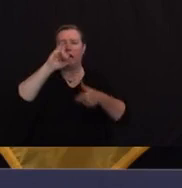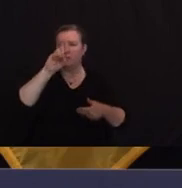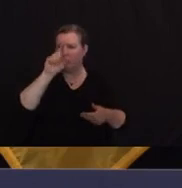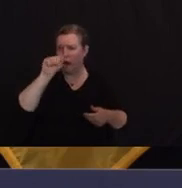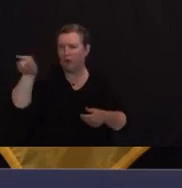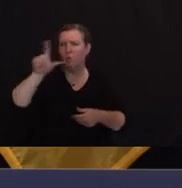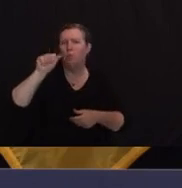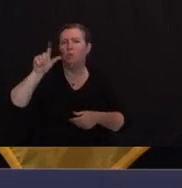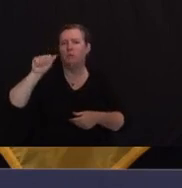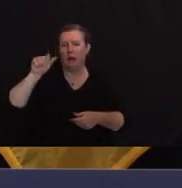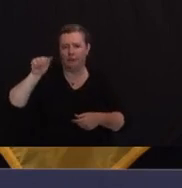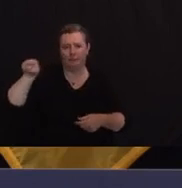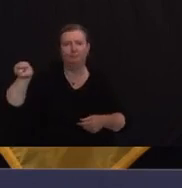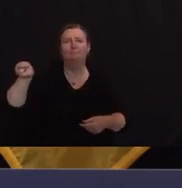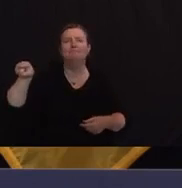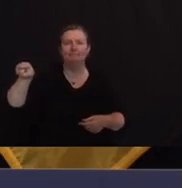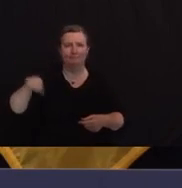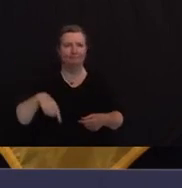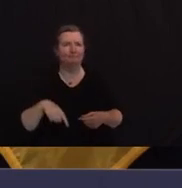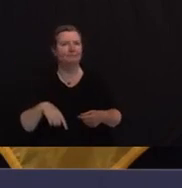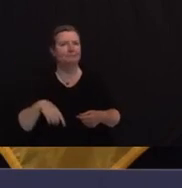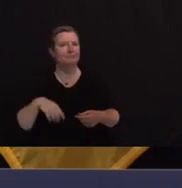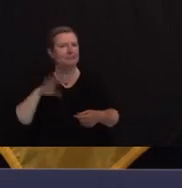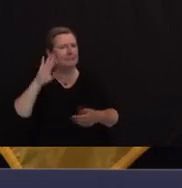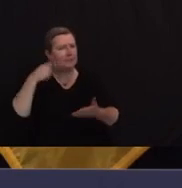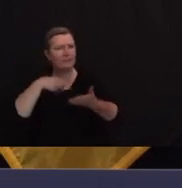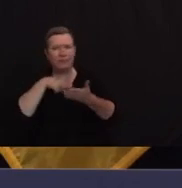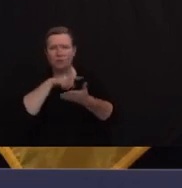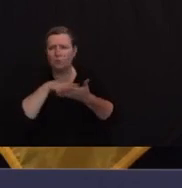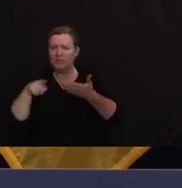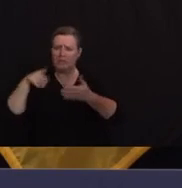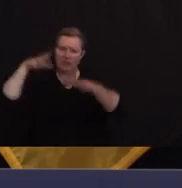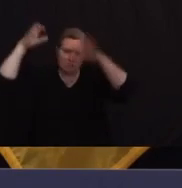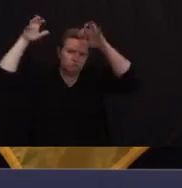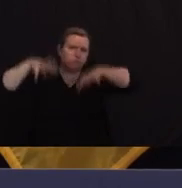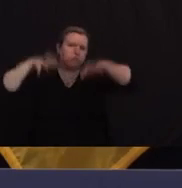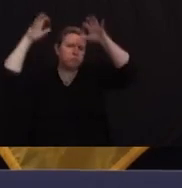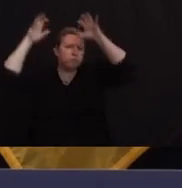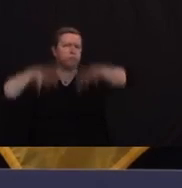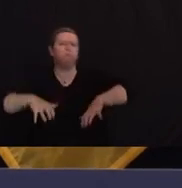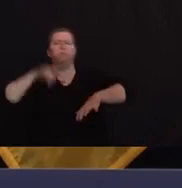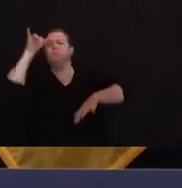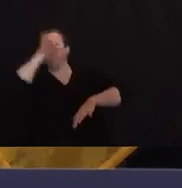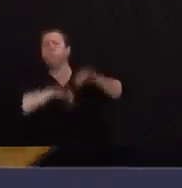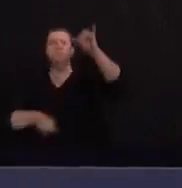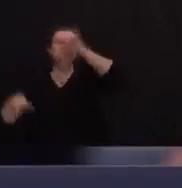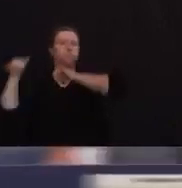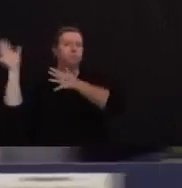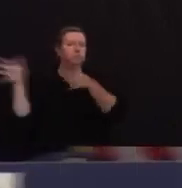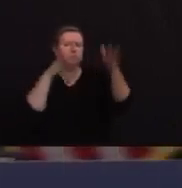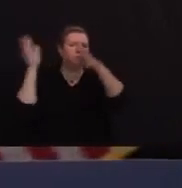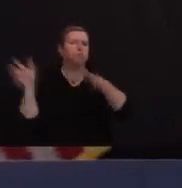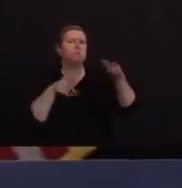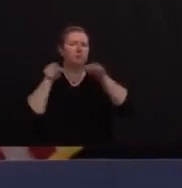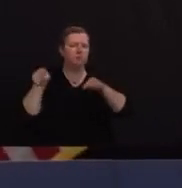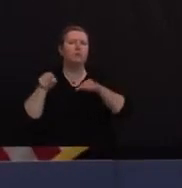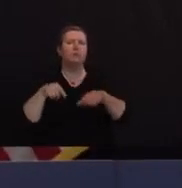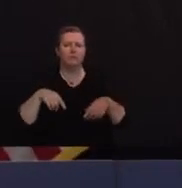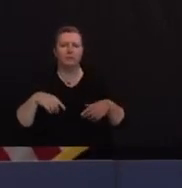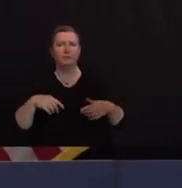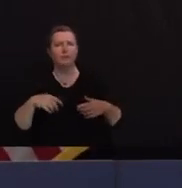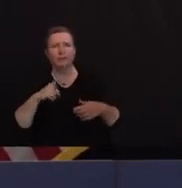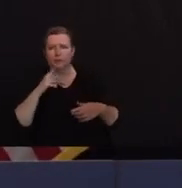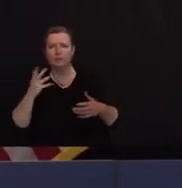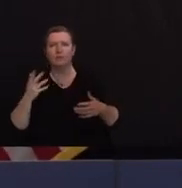soaked midweek in New Jersey. So as usual, there's a lot of moving parts. Over to you, and thank you for everything. Thank you, Governor. Yes, I'll start